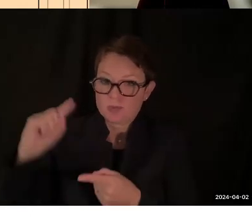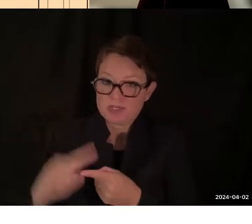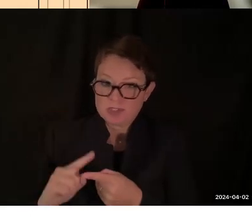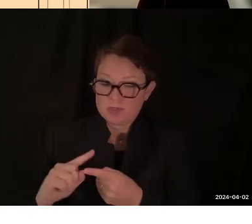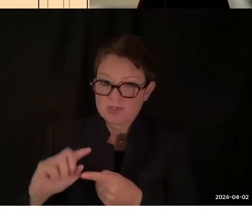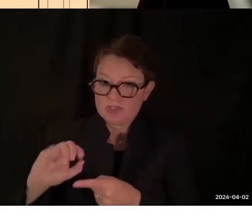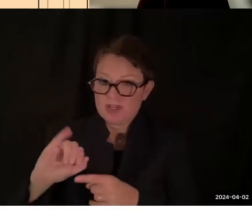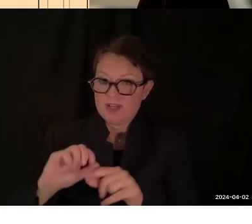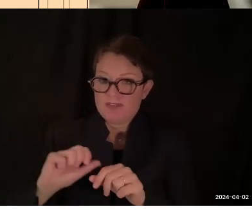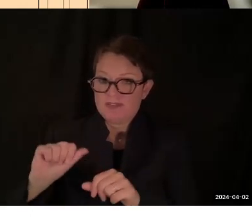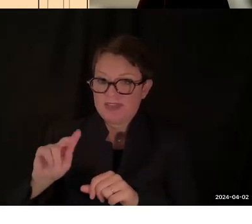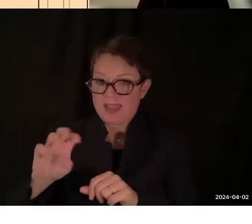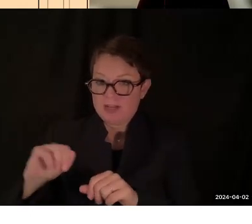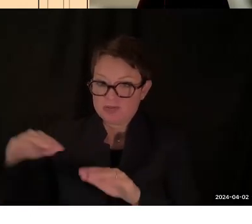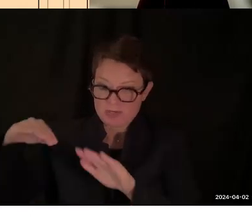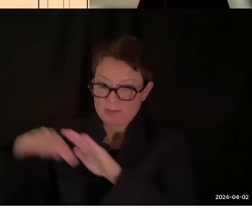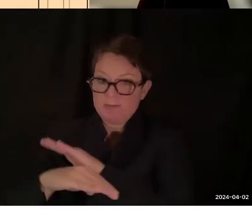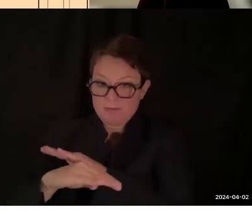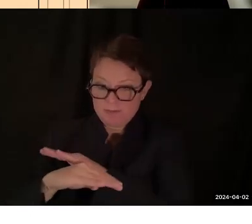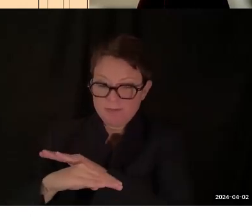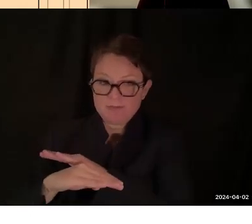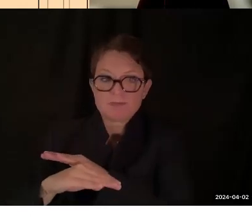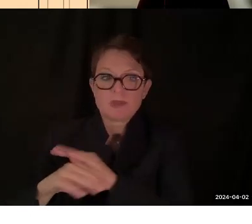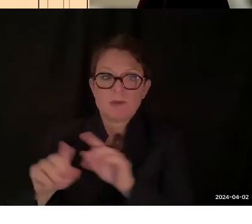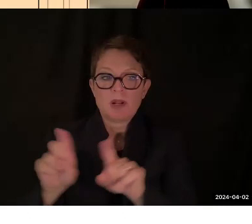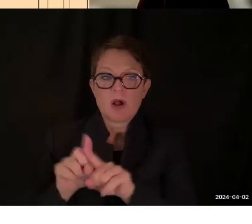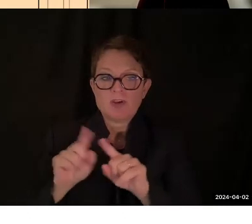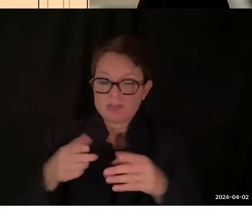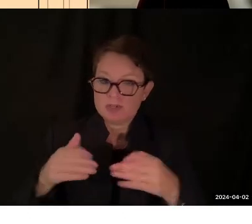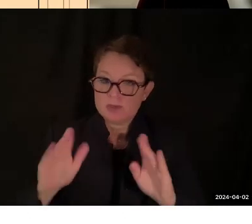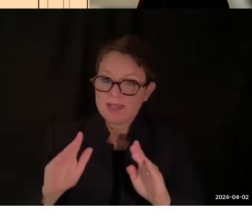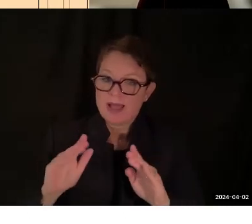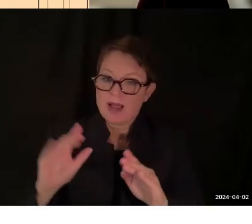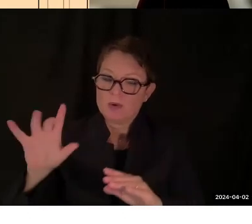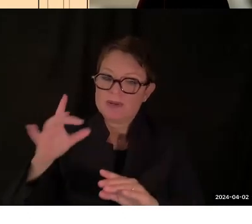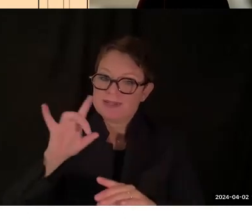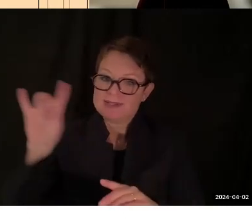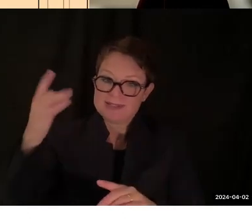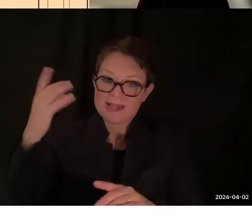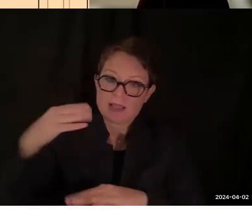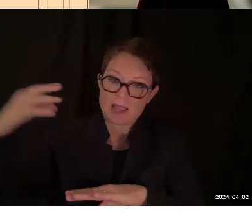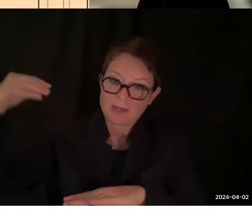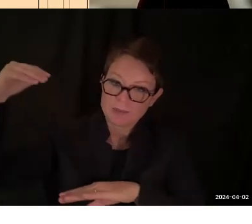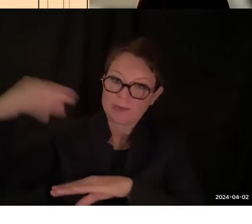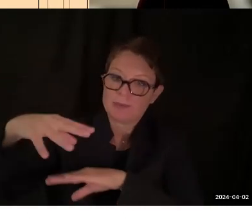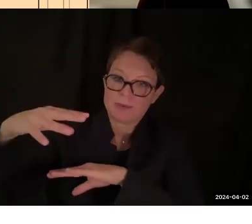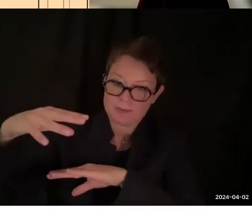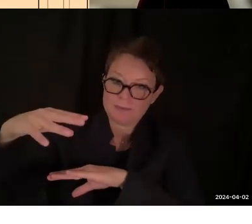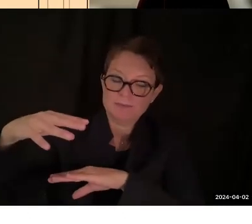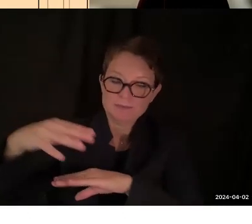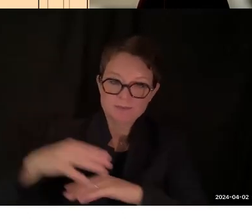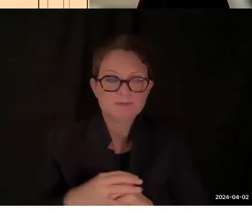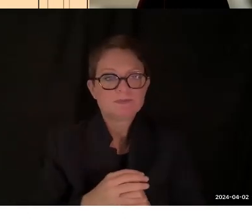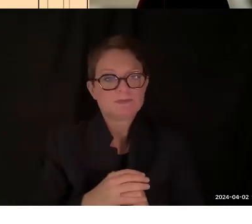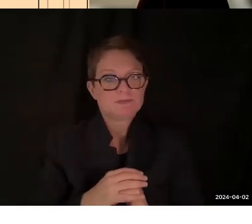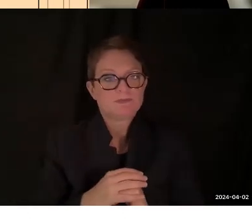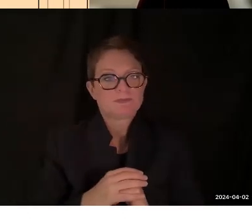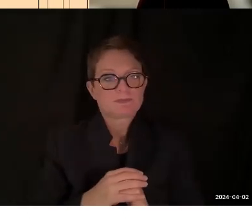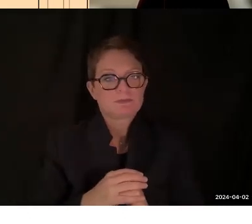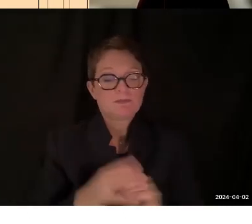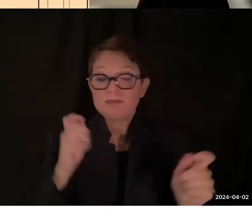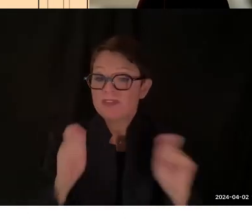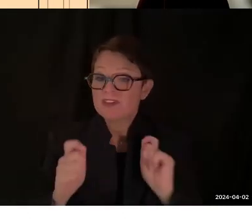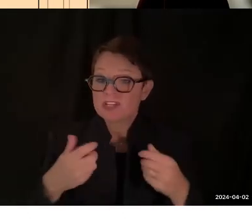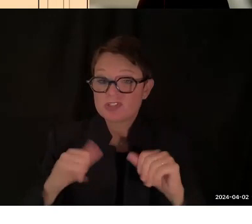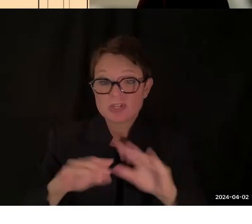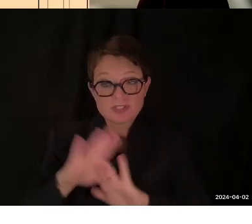Jefferson Station atrium glazing and to continue to allow daylight to enter the atrium to the platform below. These changes are